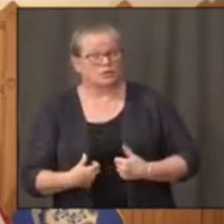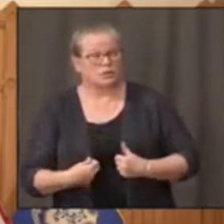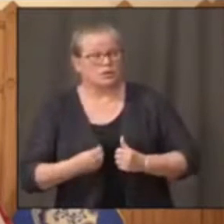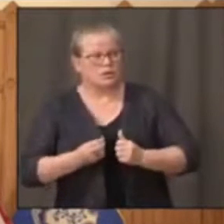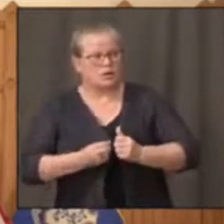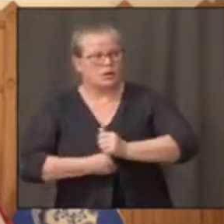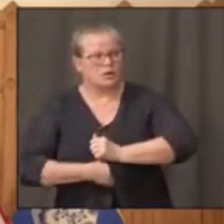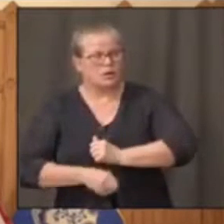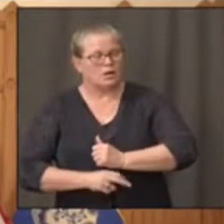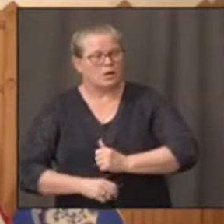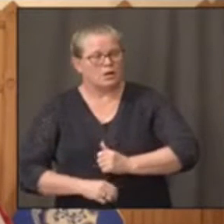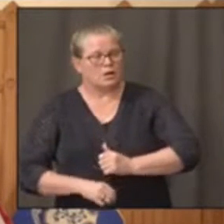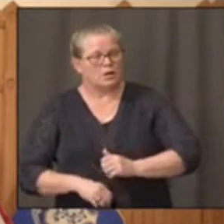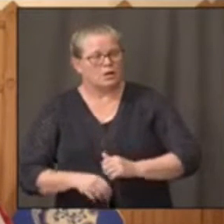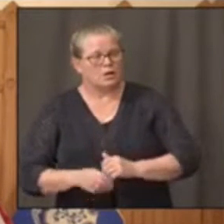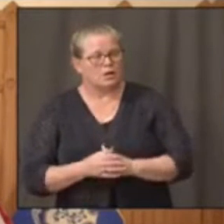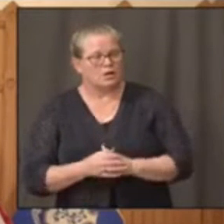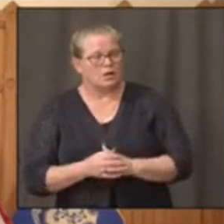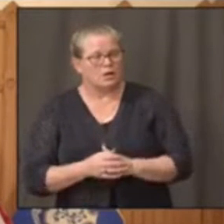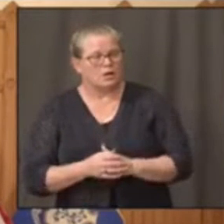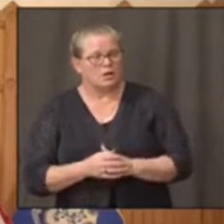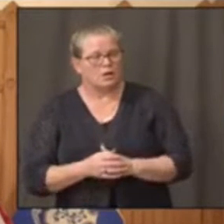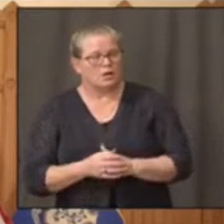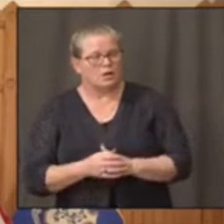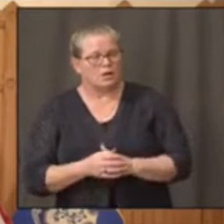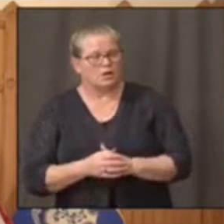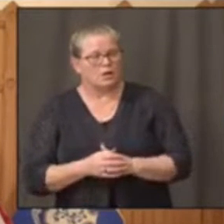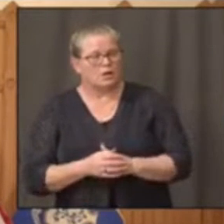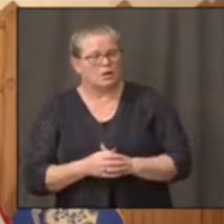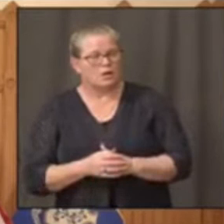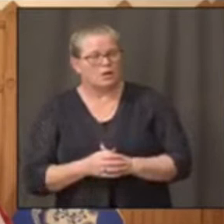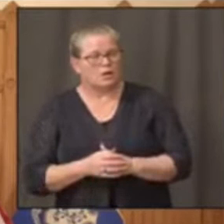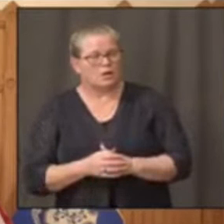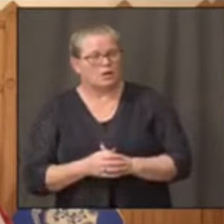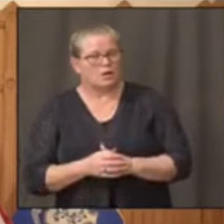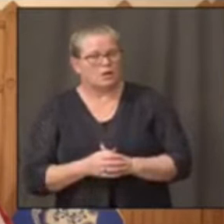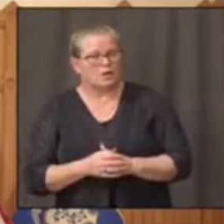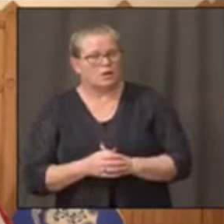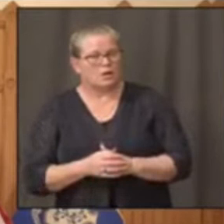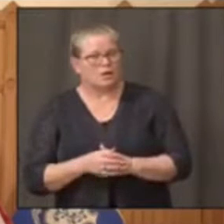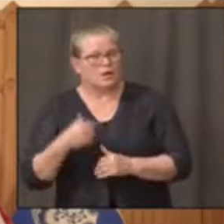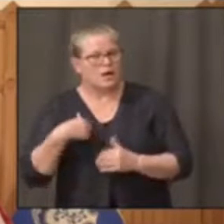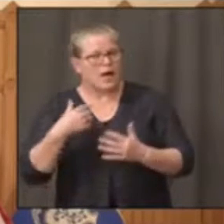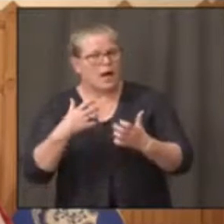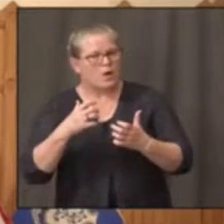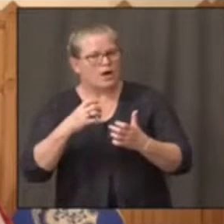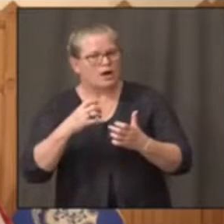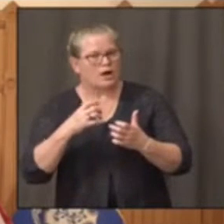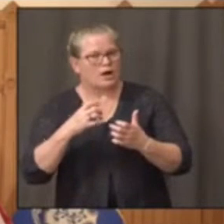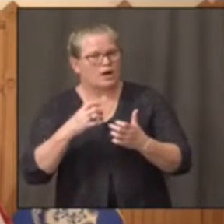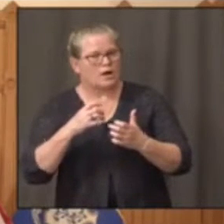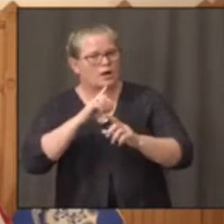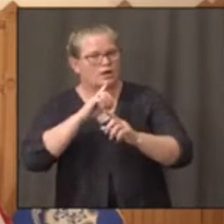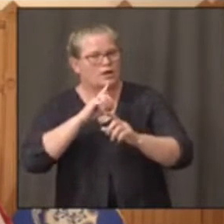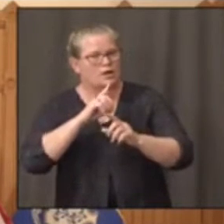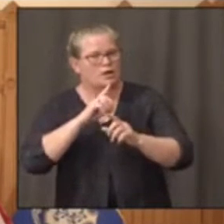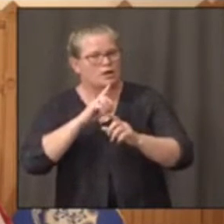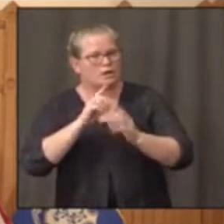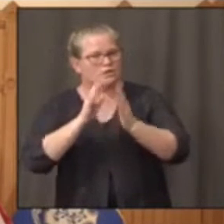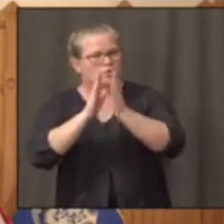I was just going to ask the doctor to repeat your answer on high school sports because the questioner didn't use his mic and couldn't understand you.